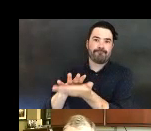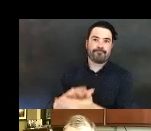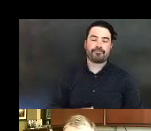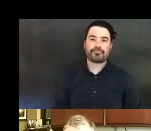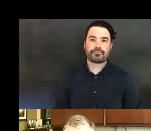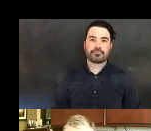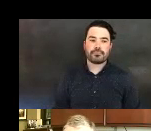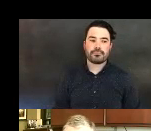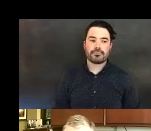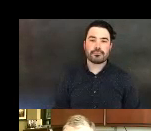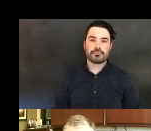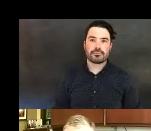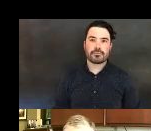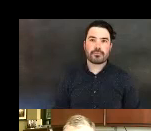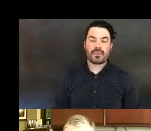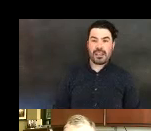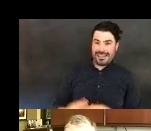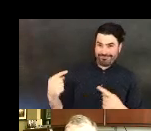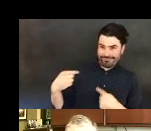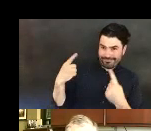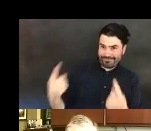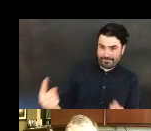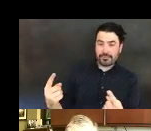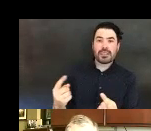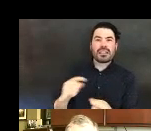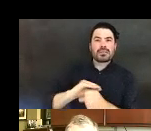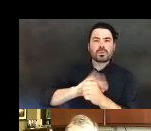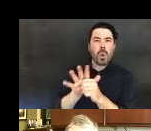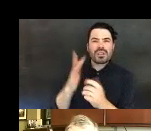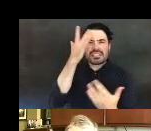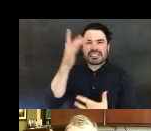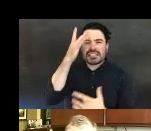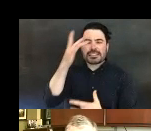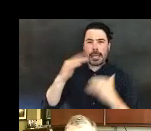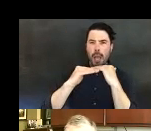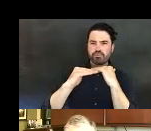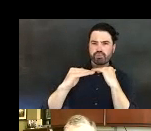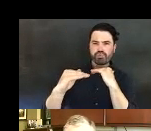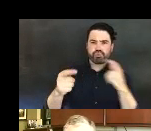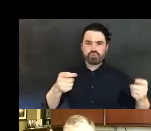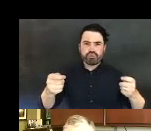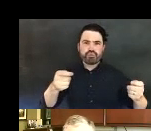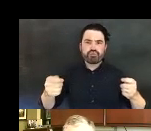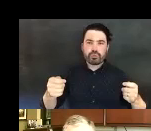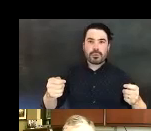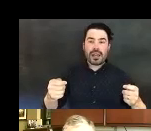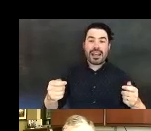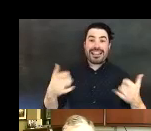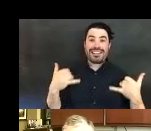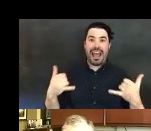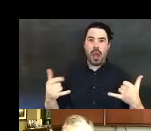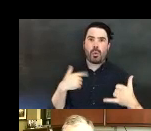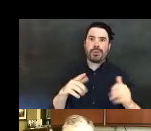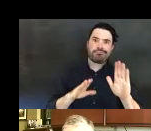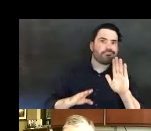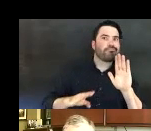As we have stabilized that COVID population, we've started to ramp up our care for patients that had